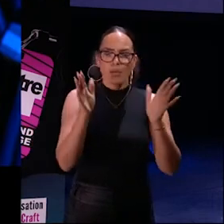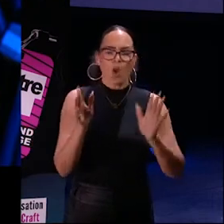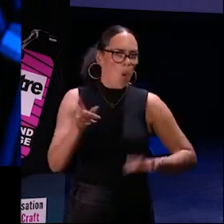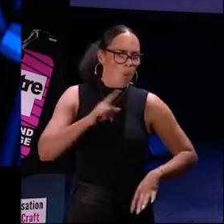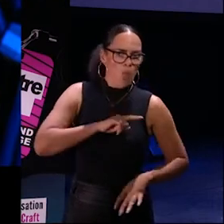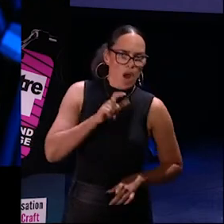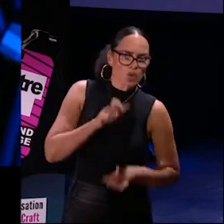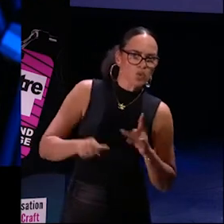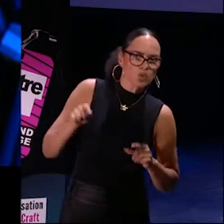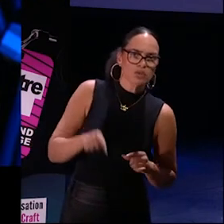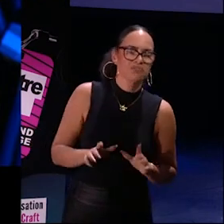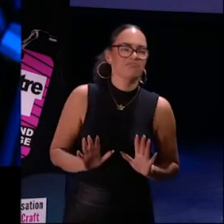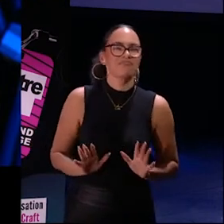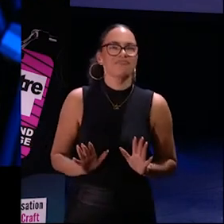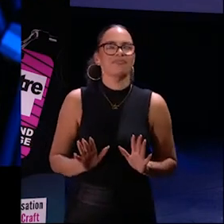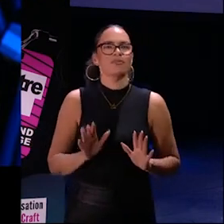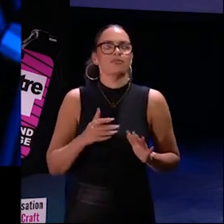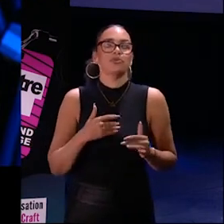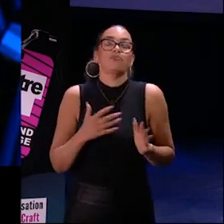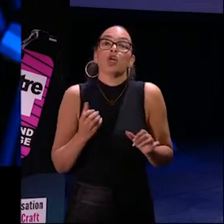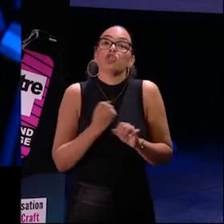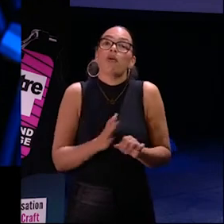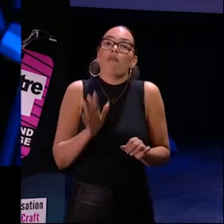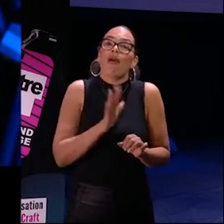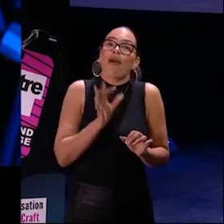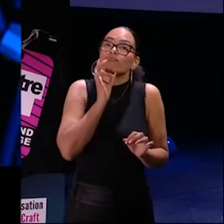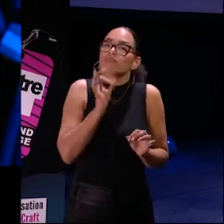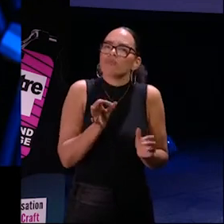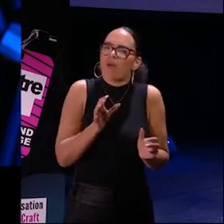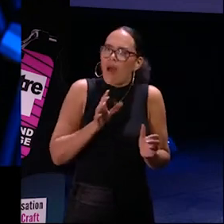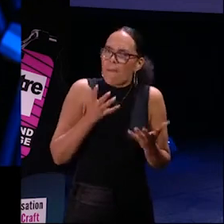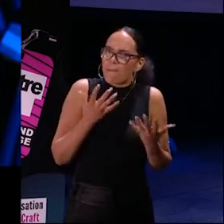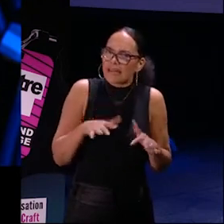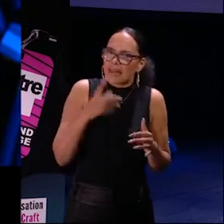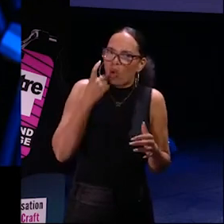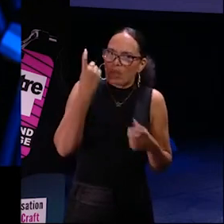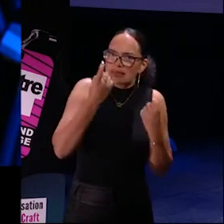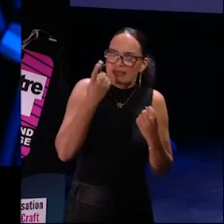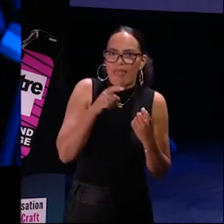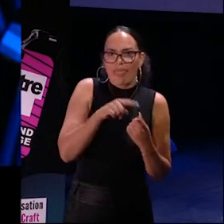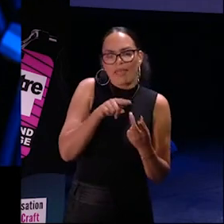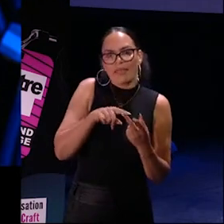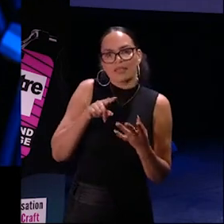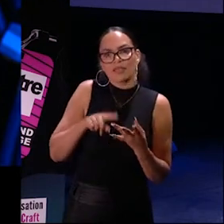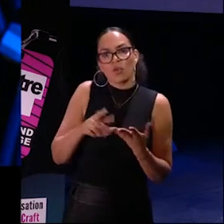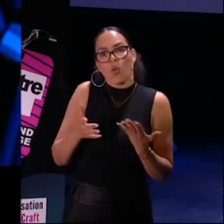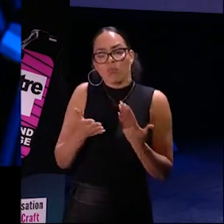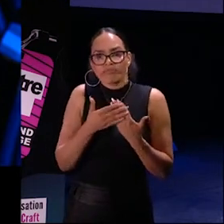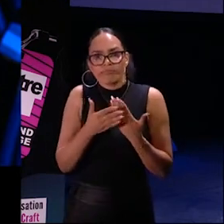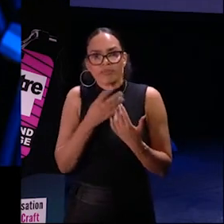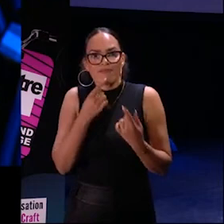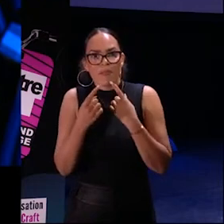It's like, what, genuinely, why are you not doing this? Or have you considered this? Or could we have some more information